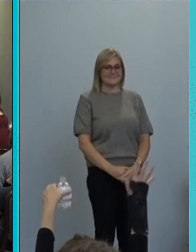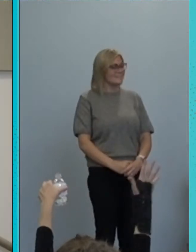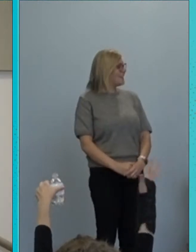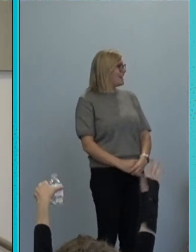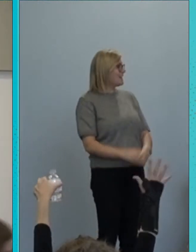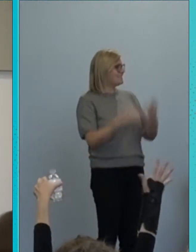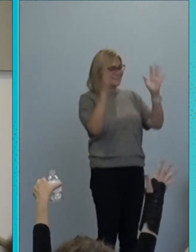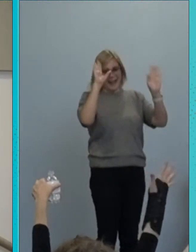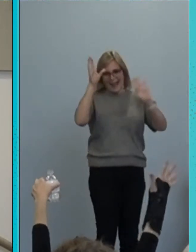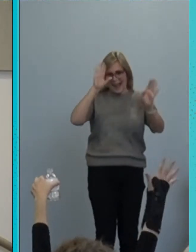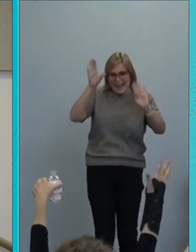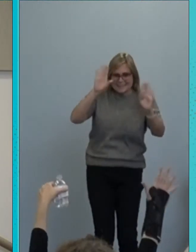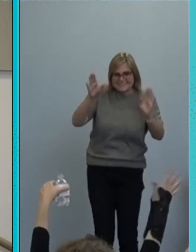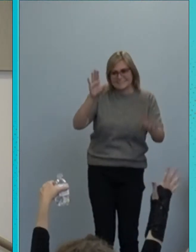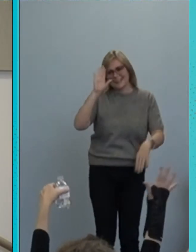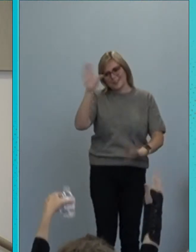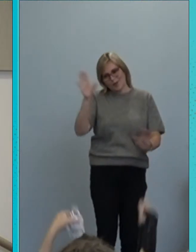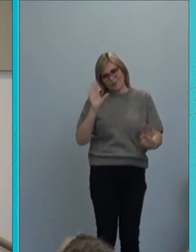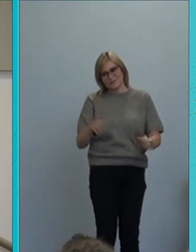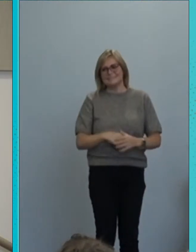Hi. Hello.